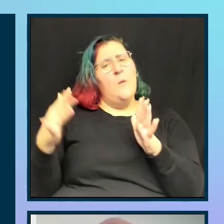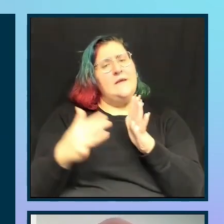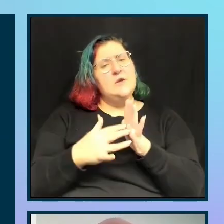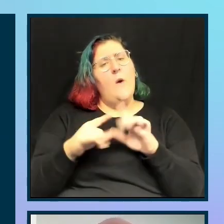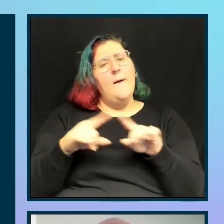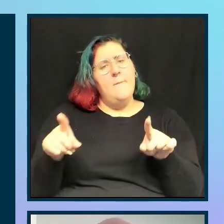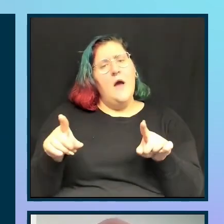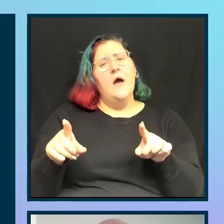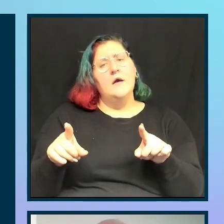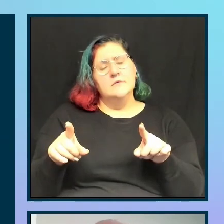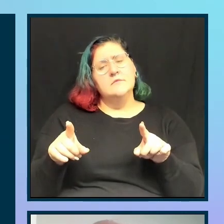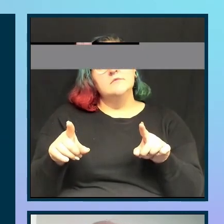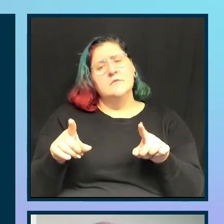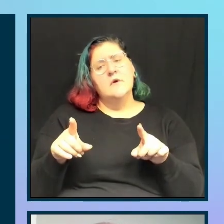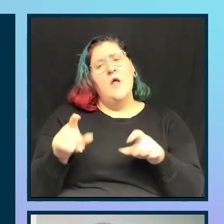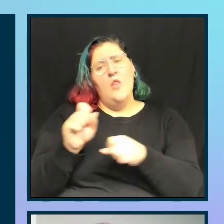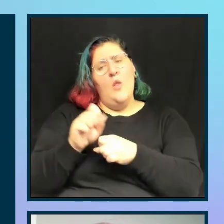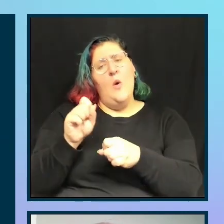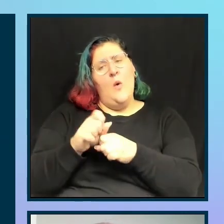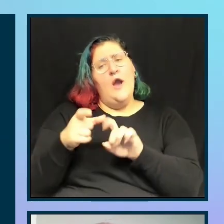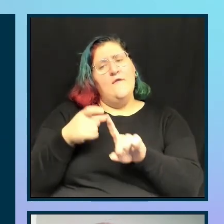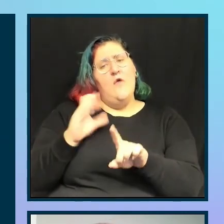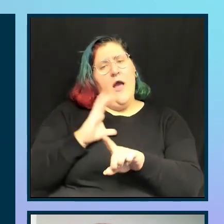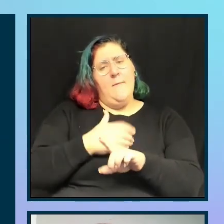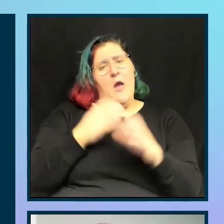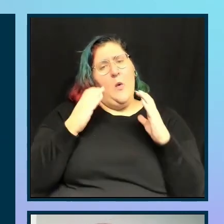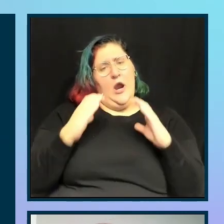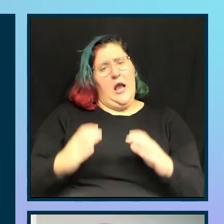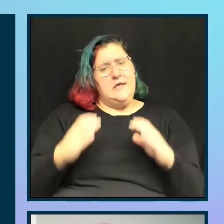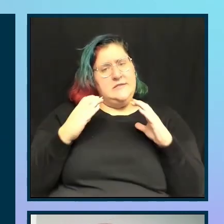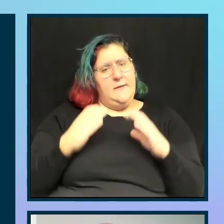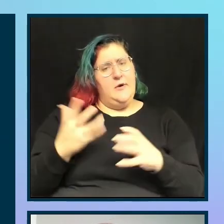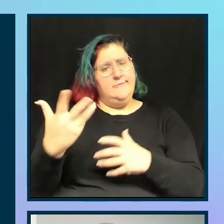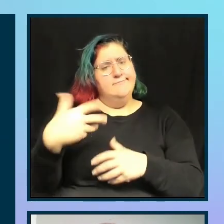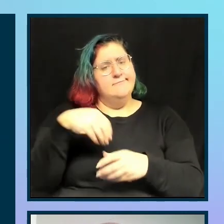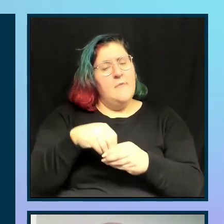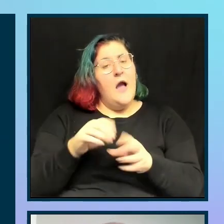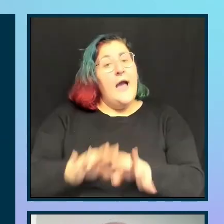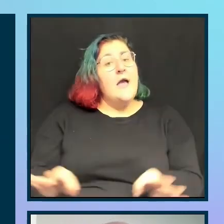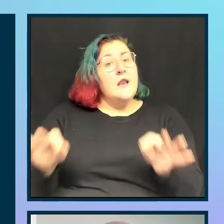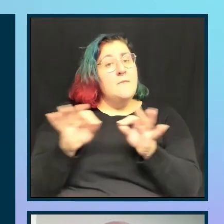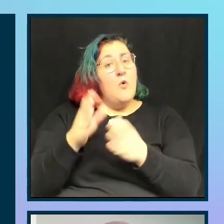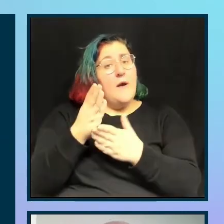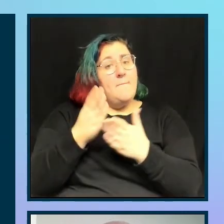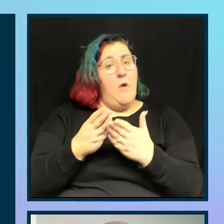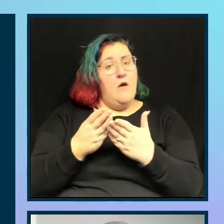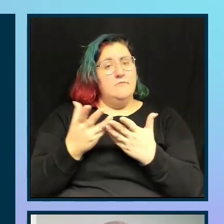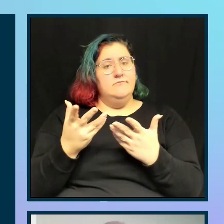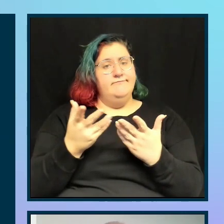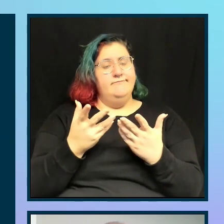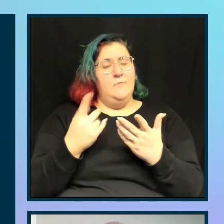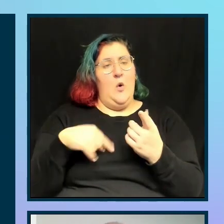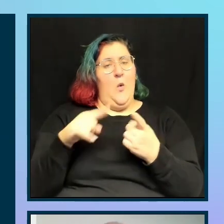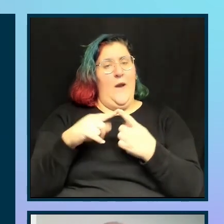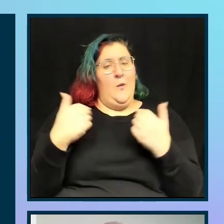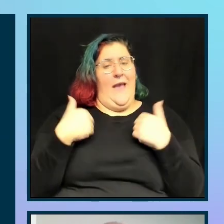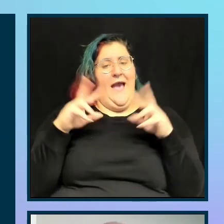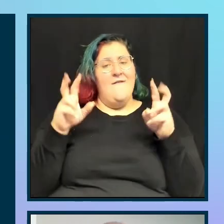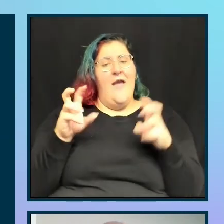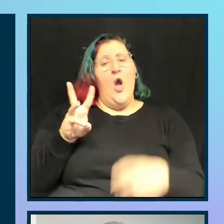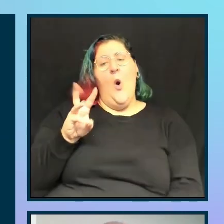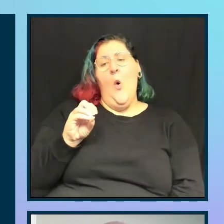customers are requiring from us. And a key element that's involved in any kind of workflow process where you have automation and you